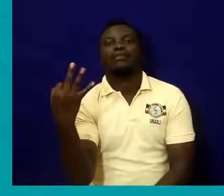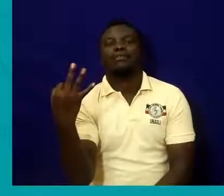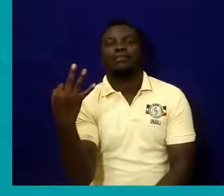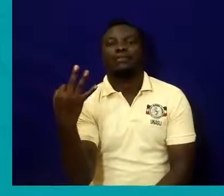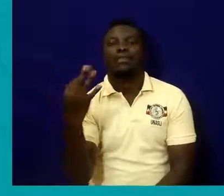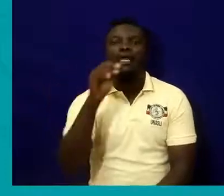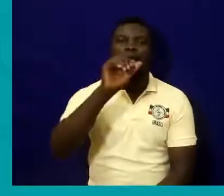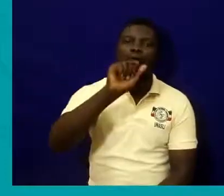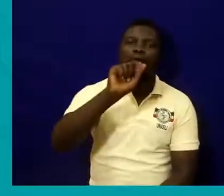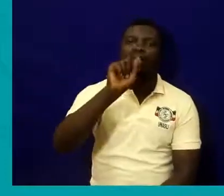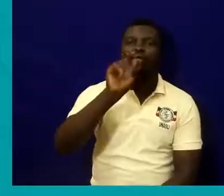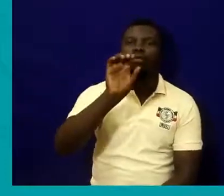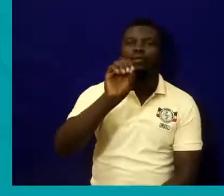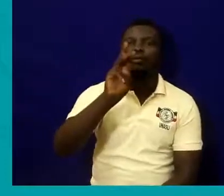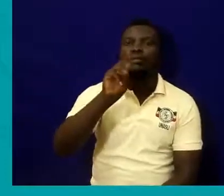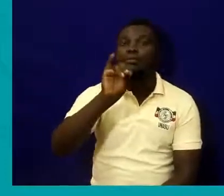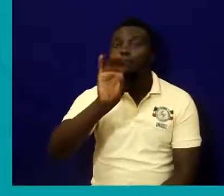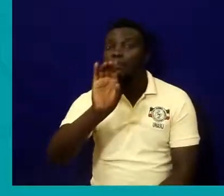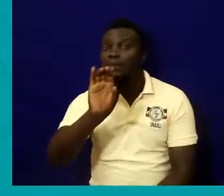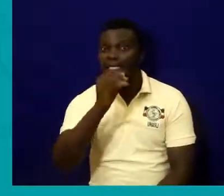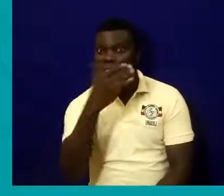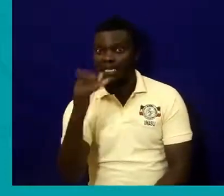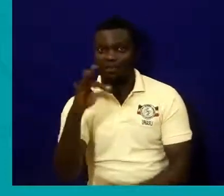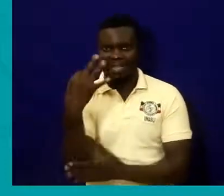Atomic number is 3 in figures.